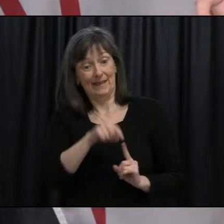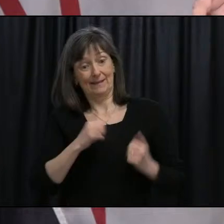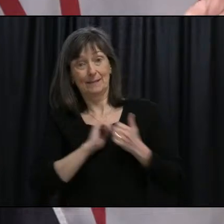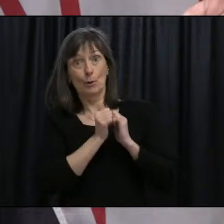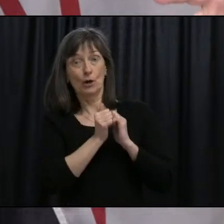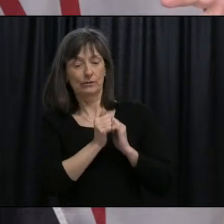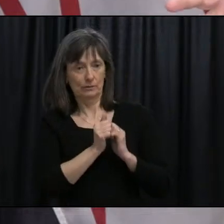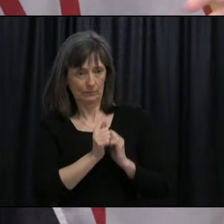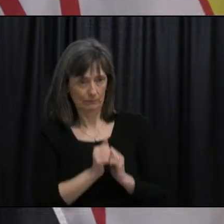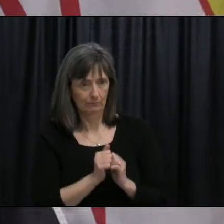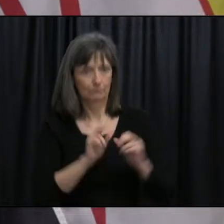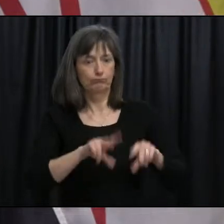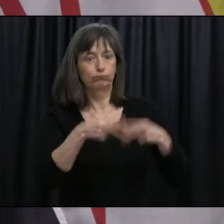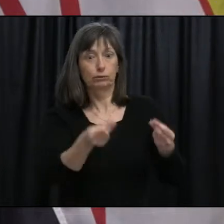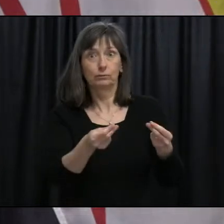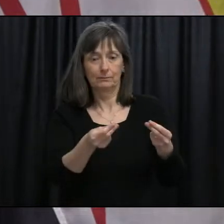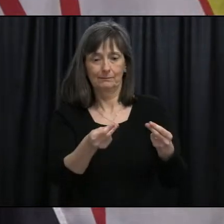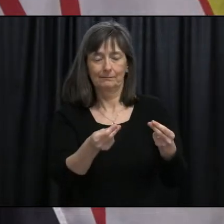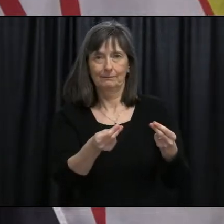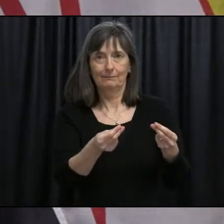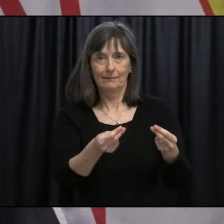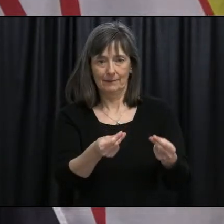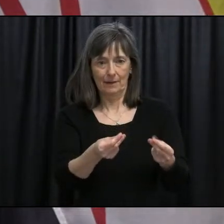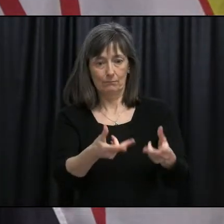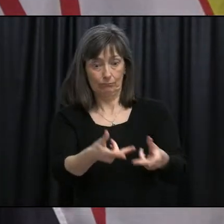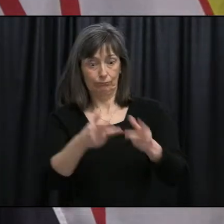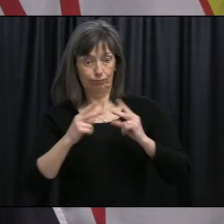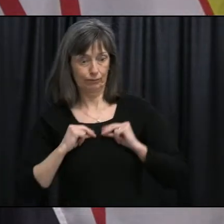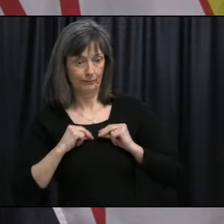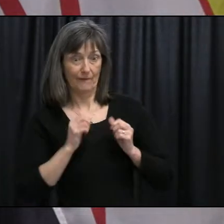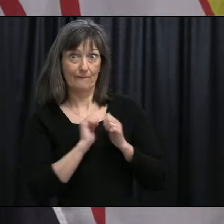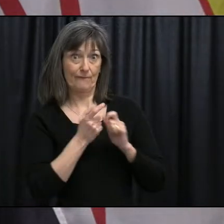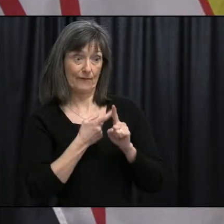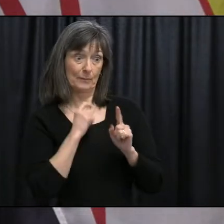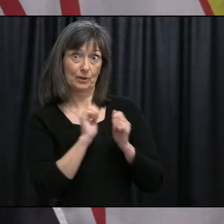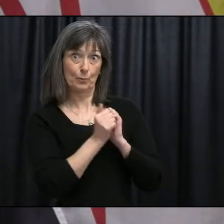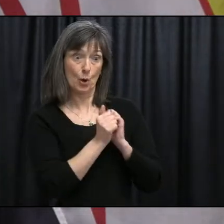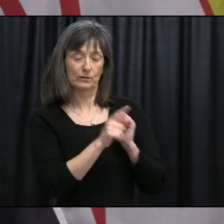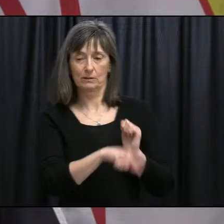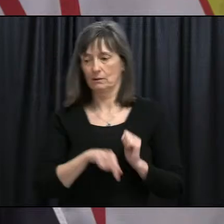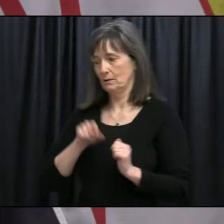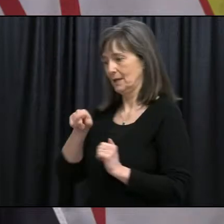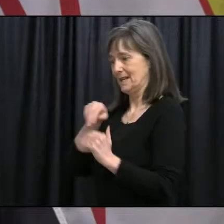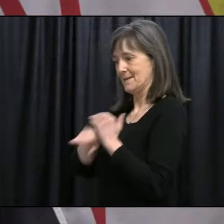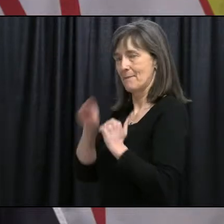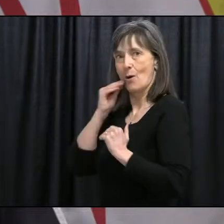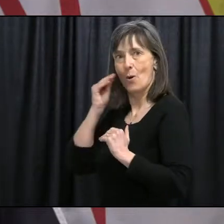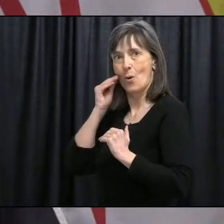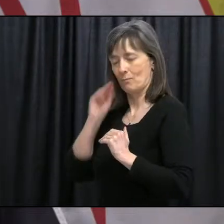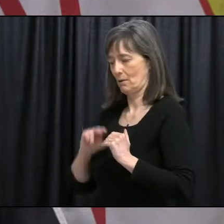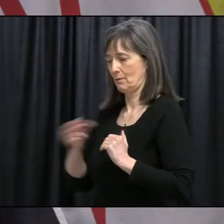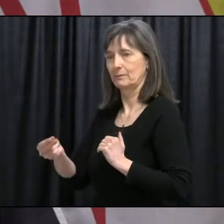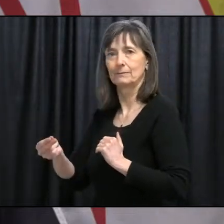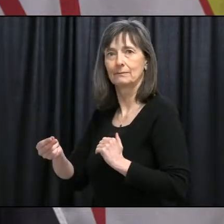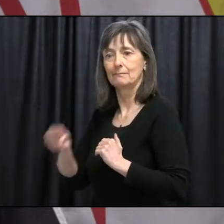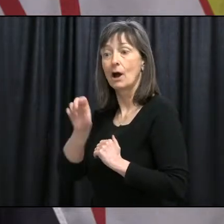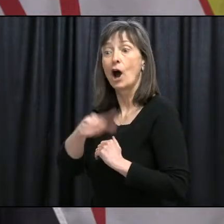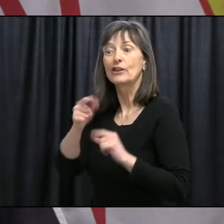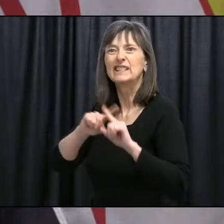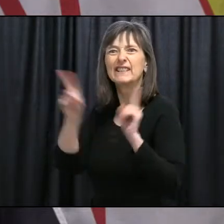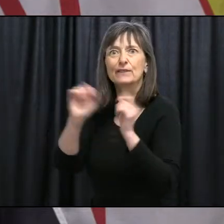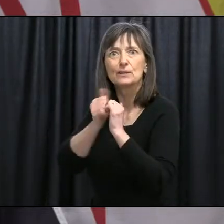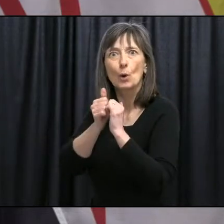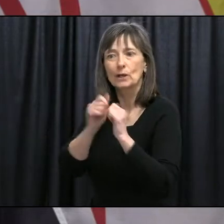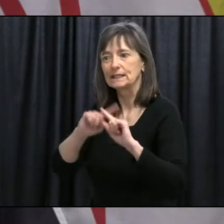go elsewhere, right? So they take it back to their families, or they take it back to their workplaces, or they take it to other sporting events, and then you have